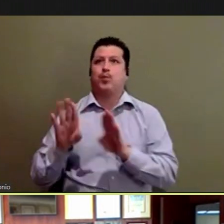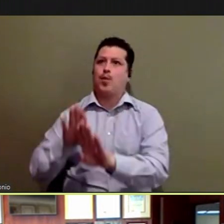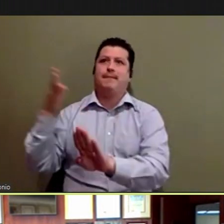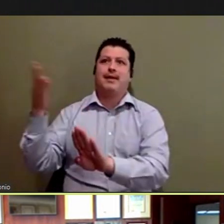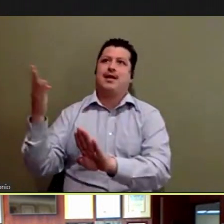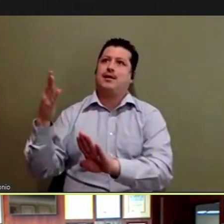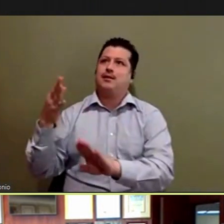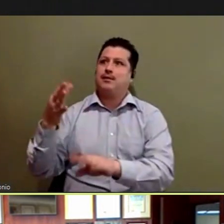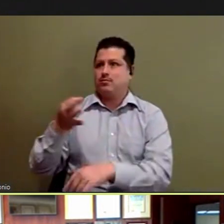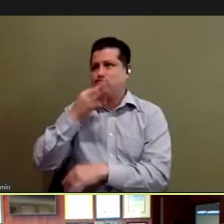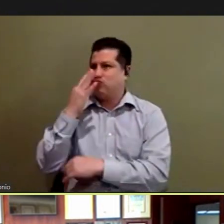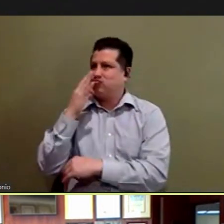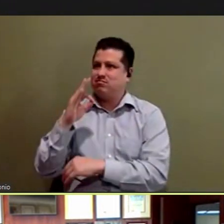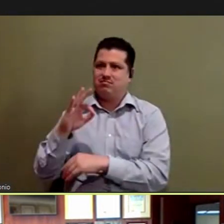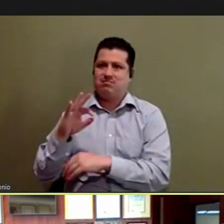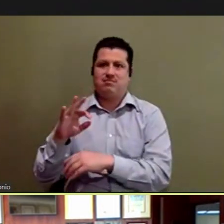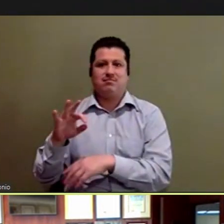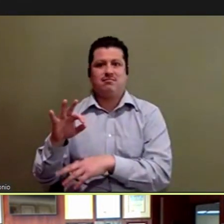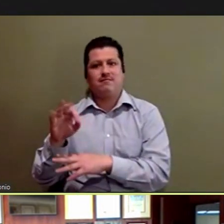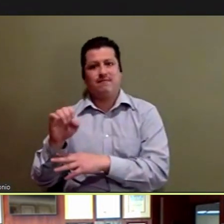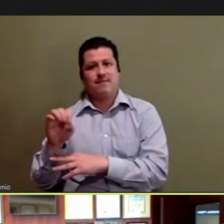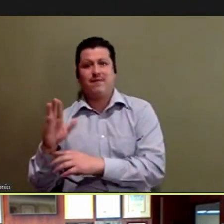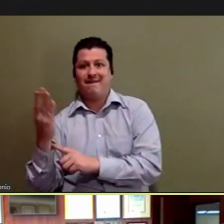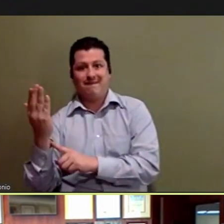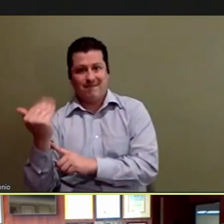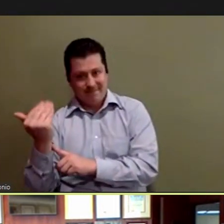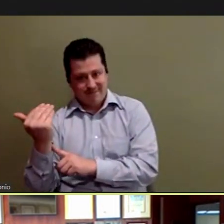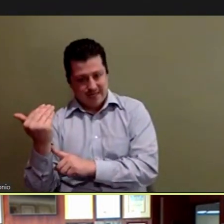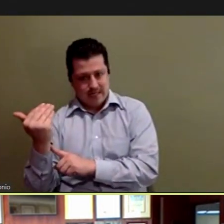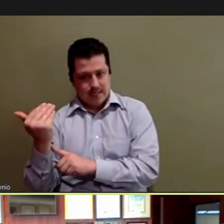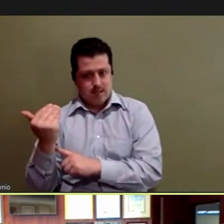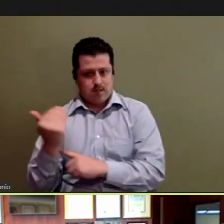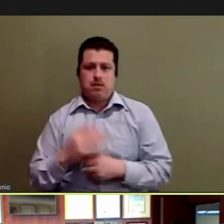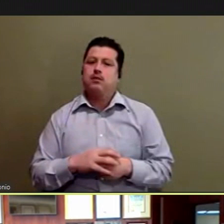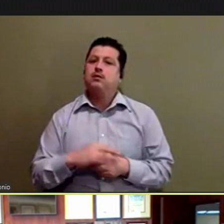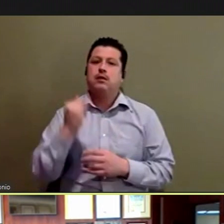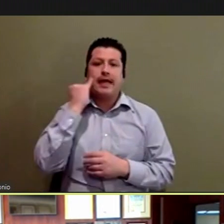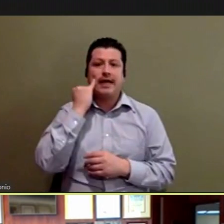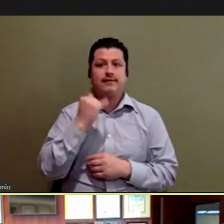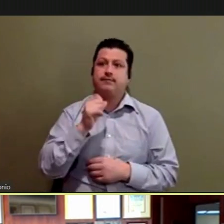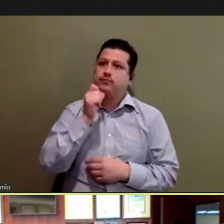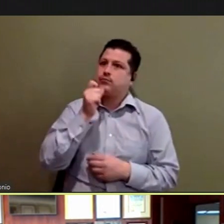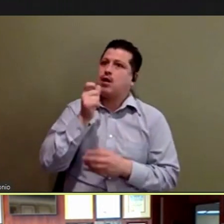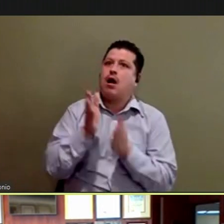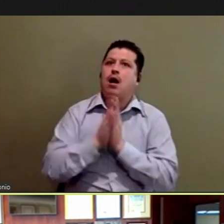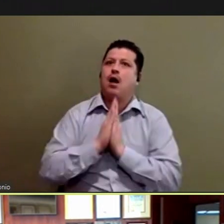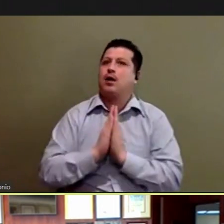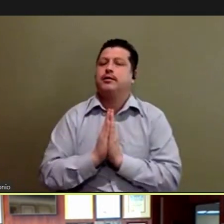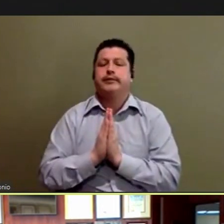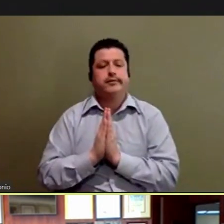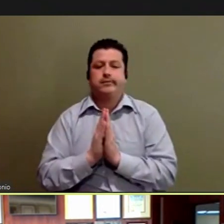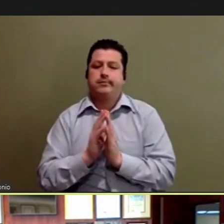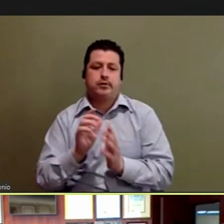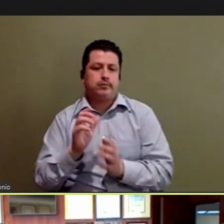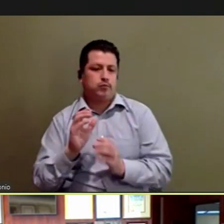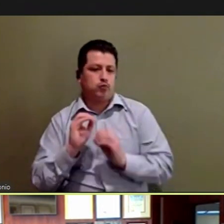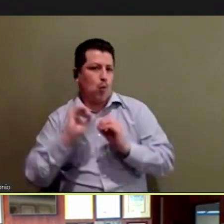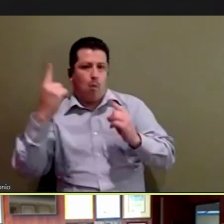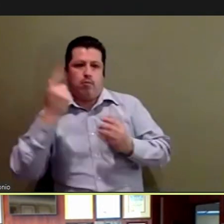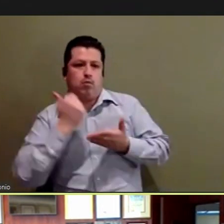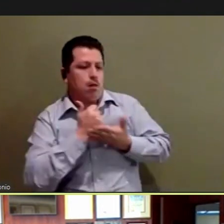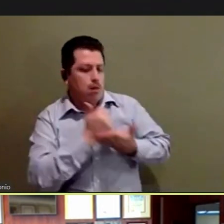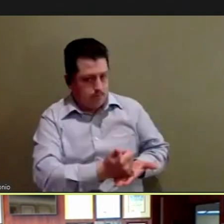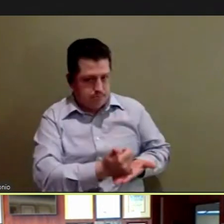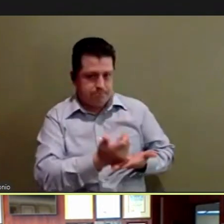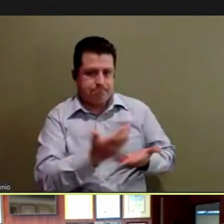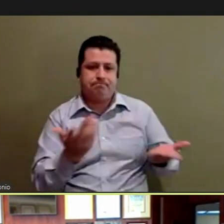who would have thought? If you don't ask for something, you'll get it. A closed mouth does not get fed, and we open our mouth and said, this is what we want in Carson. So Doc,